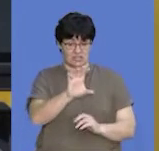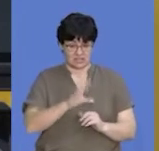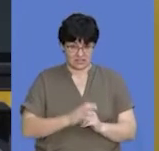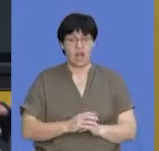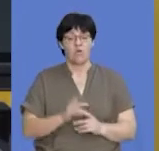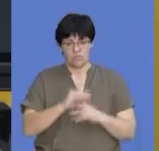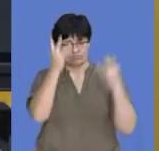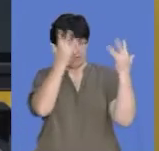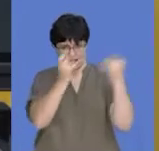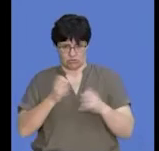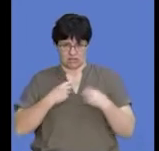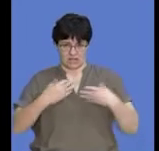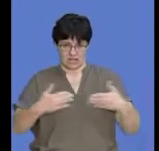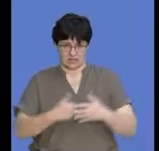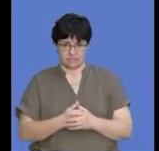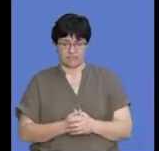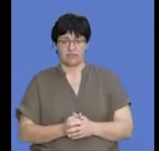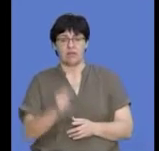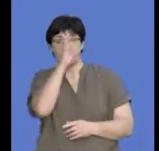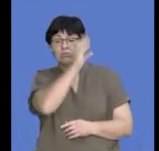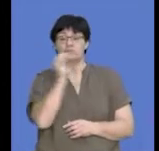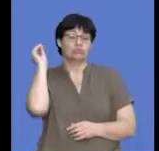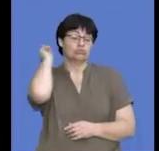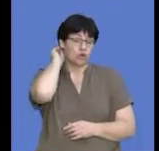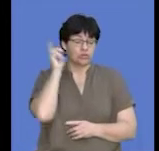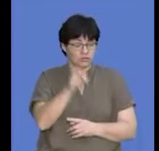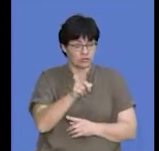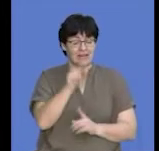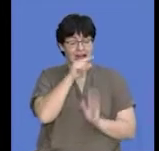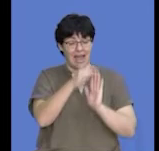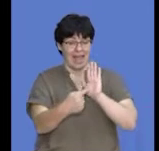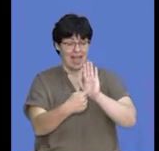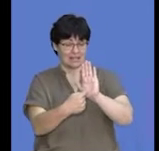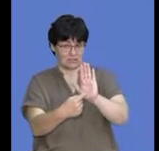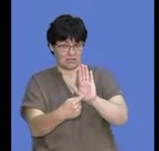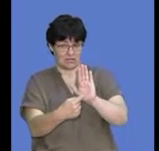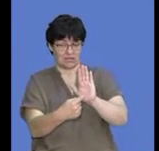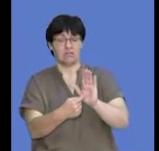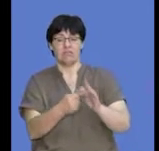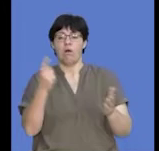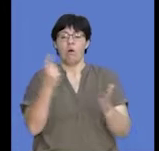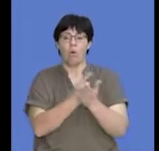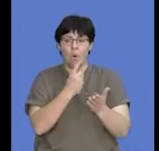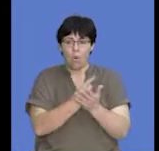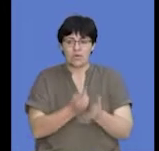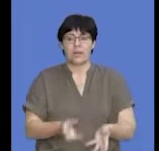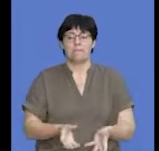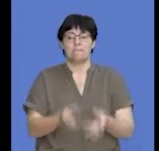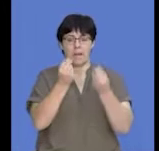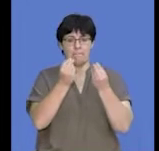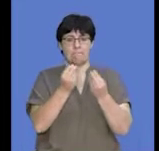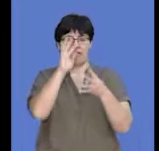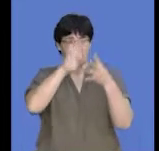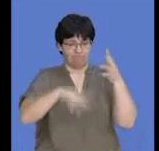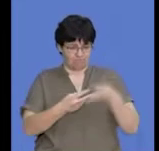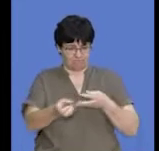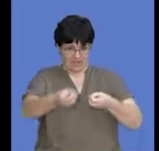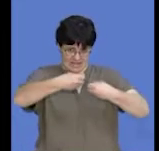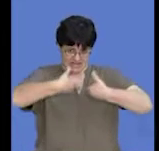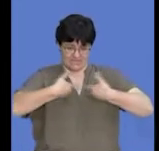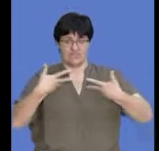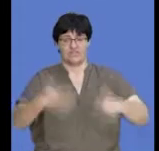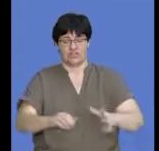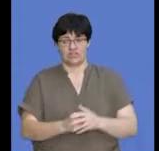continue with that calculation. So note the following, that in this example, you'll always get the formula given to you. And